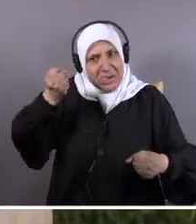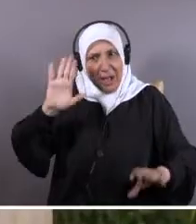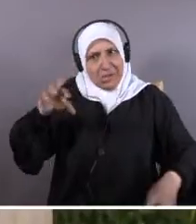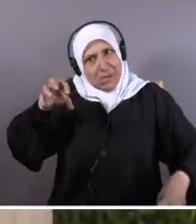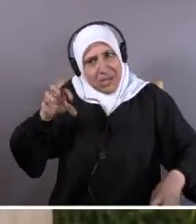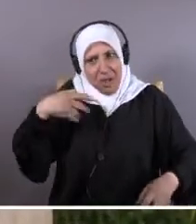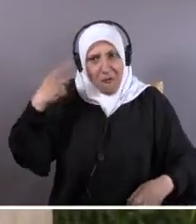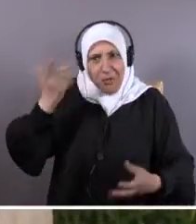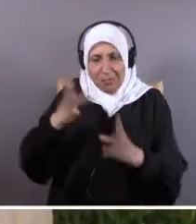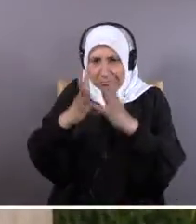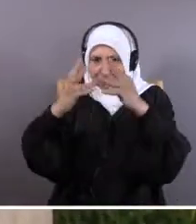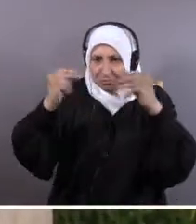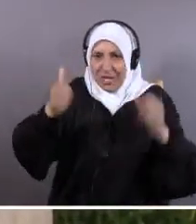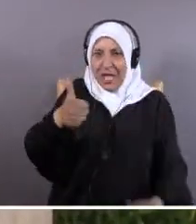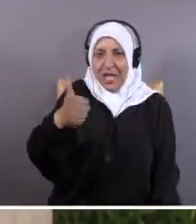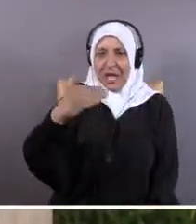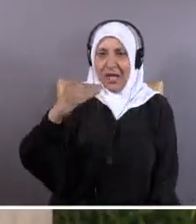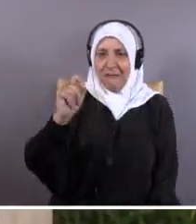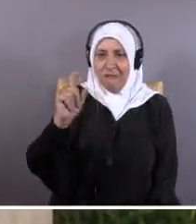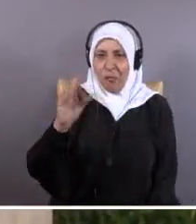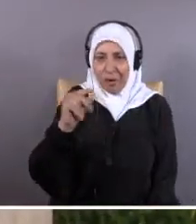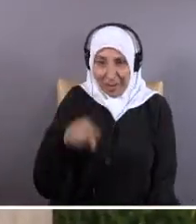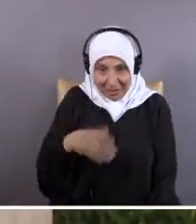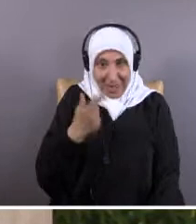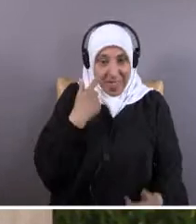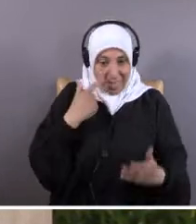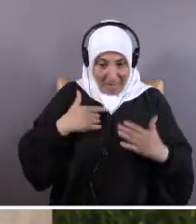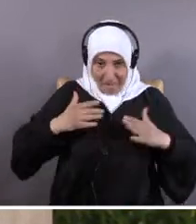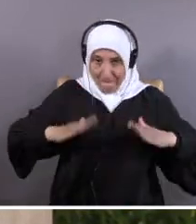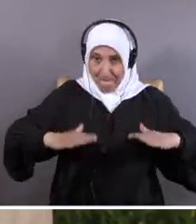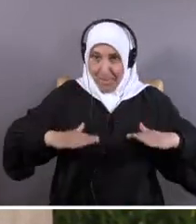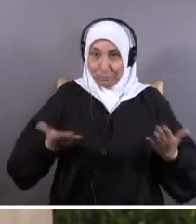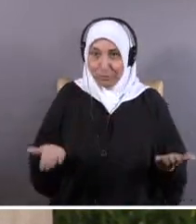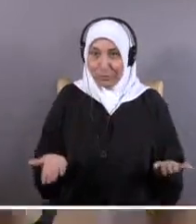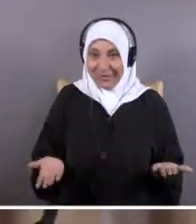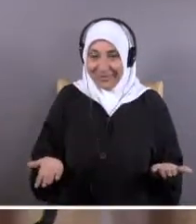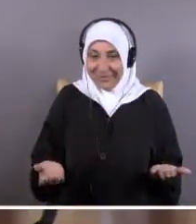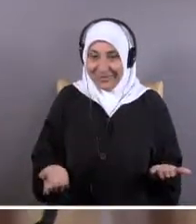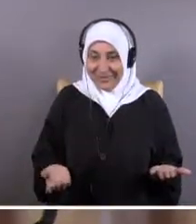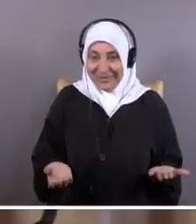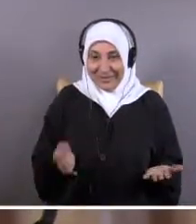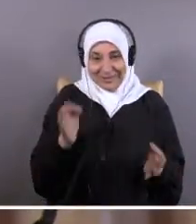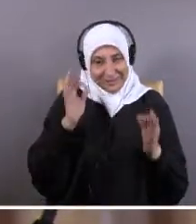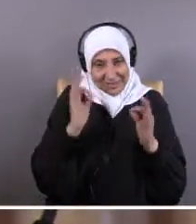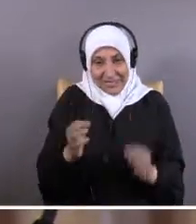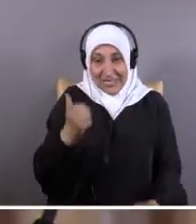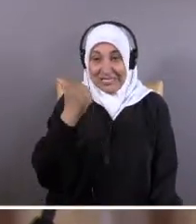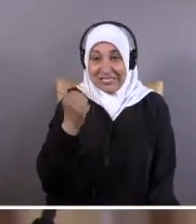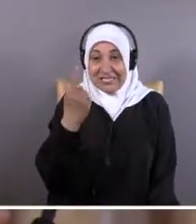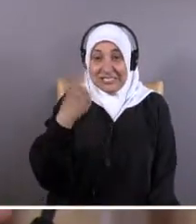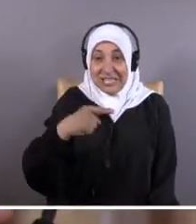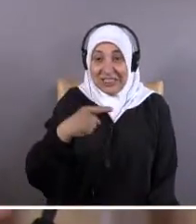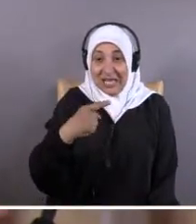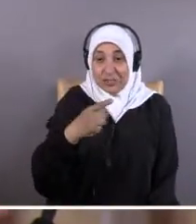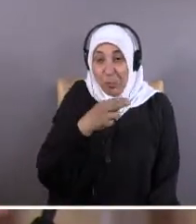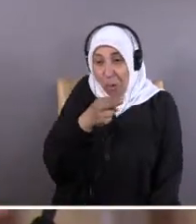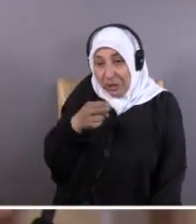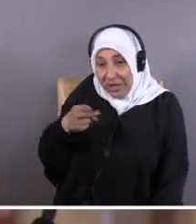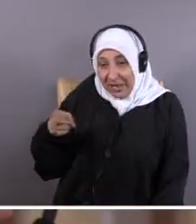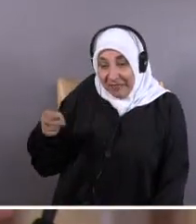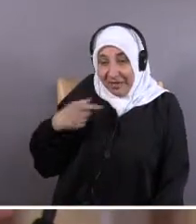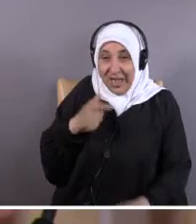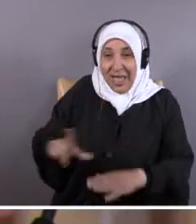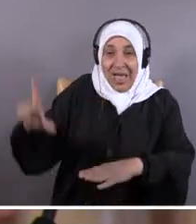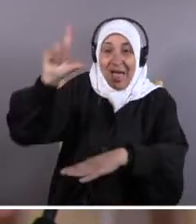But here I am. Of those 16 chiefs that filed that caveat, I'm the only